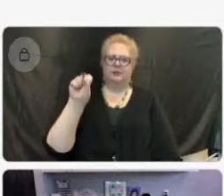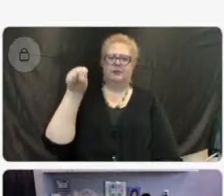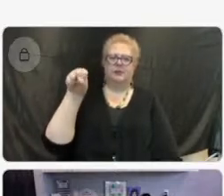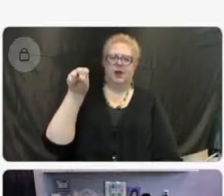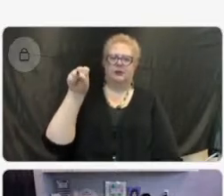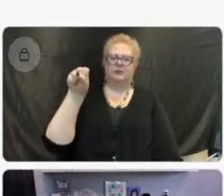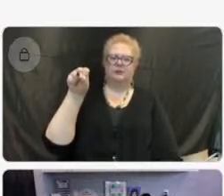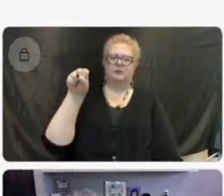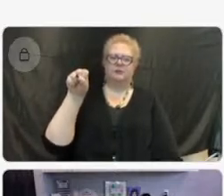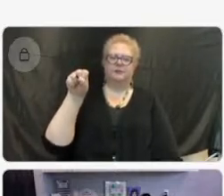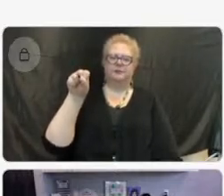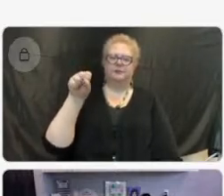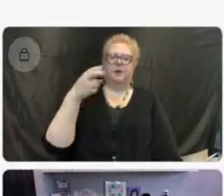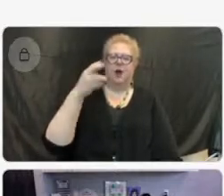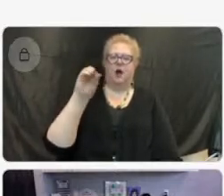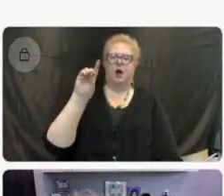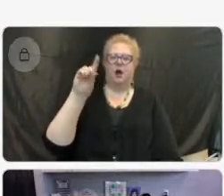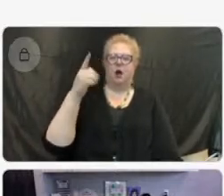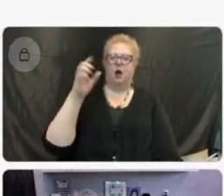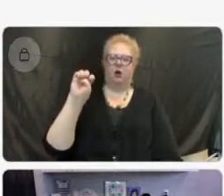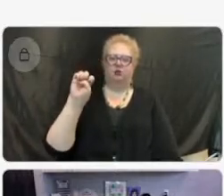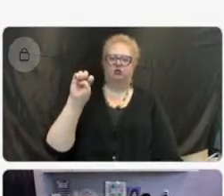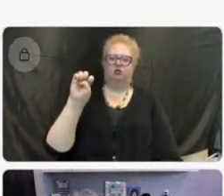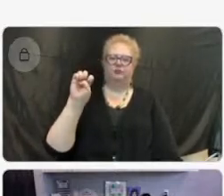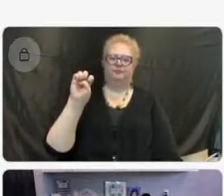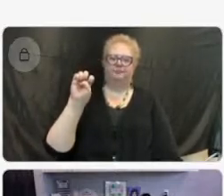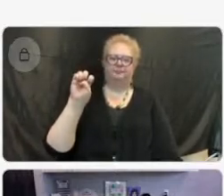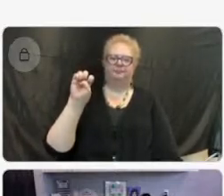Yes. Hodge?